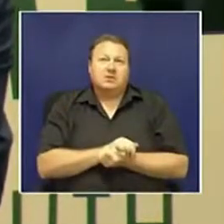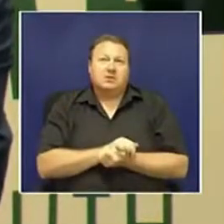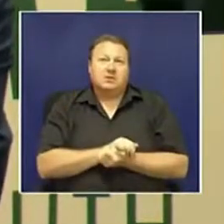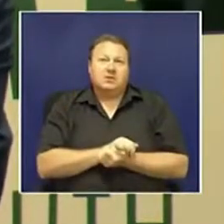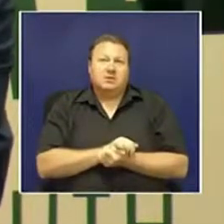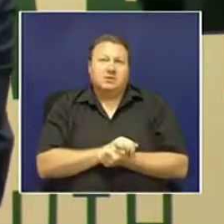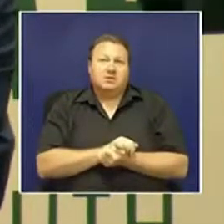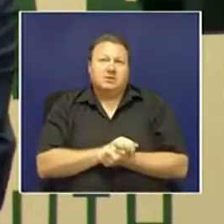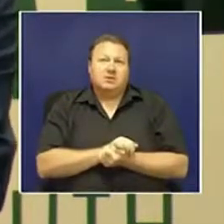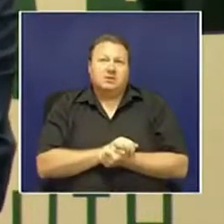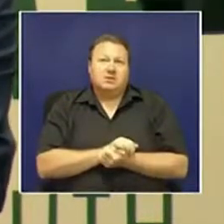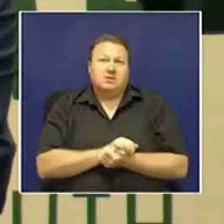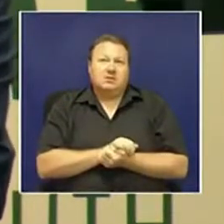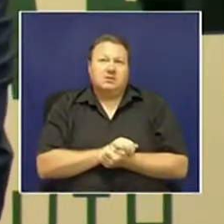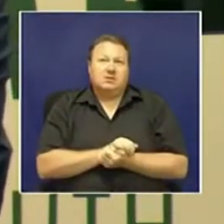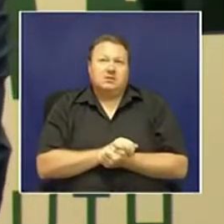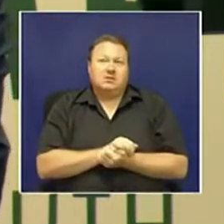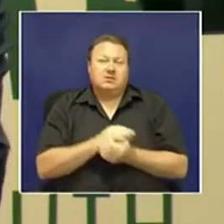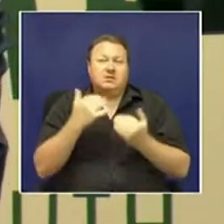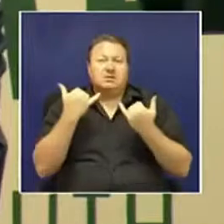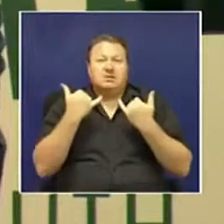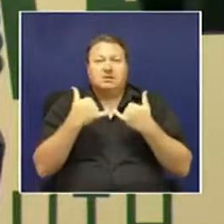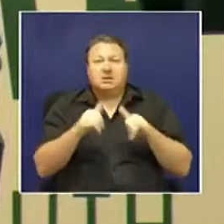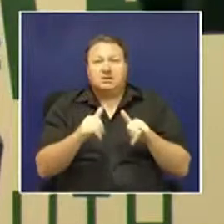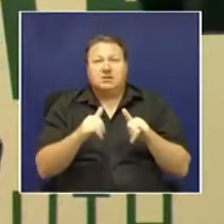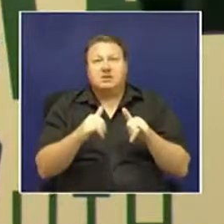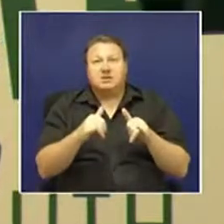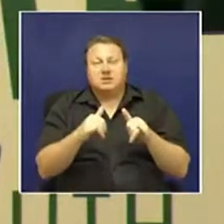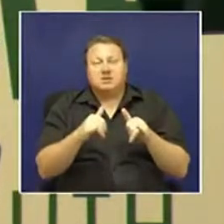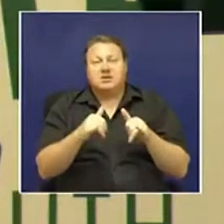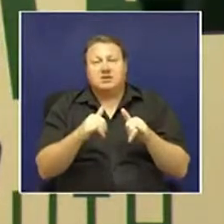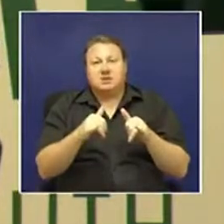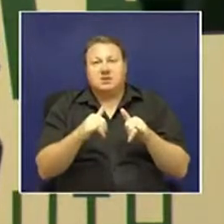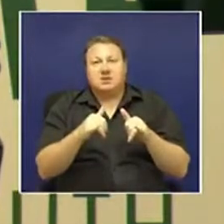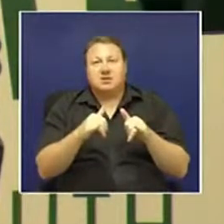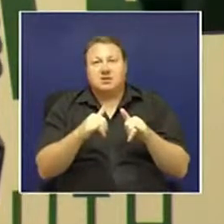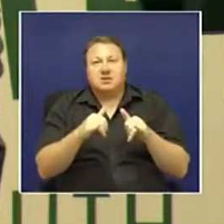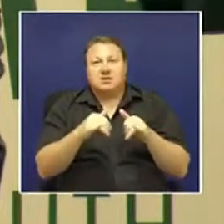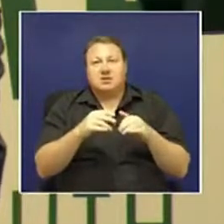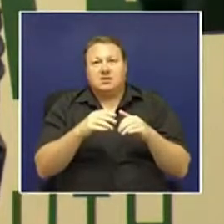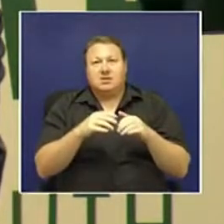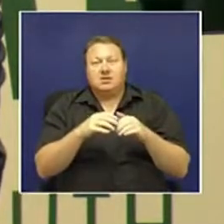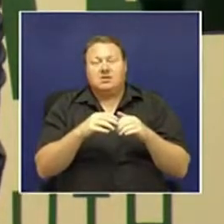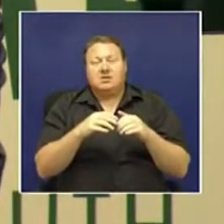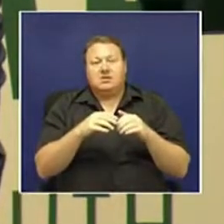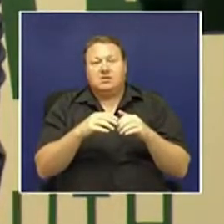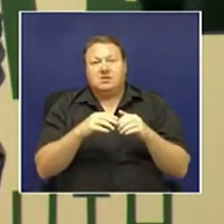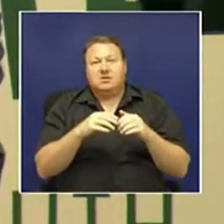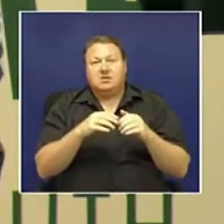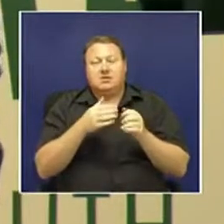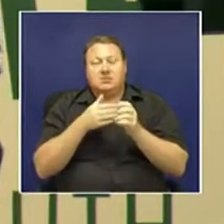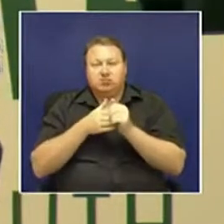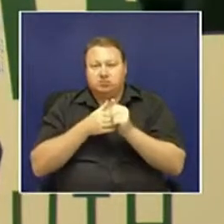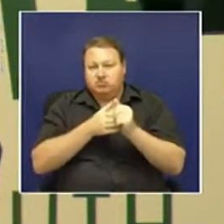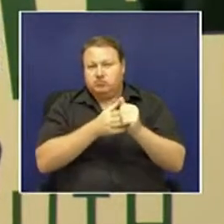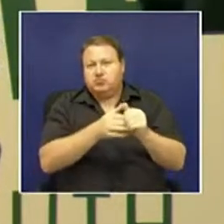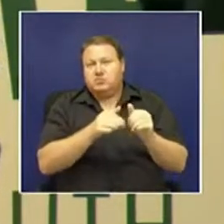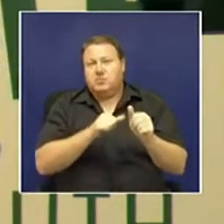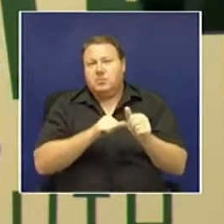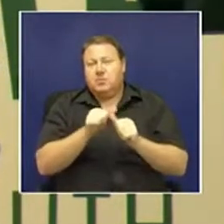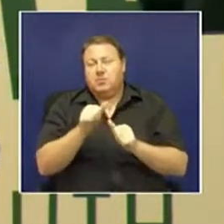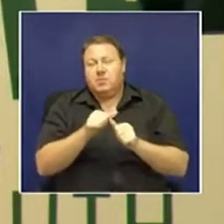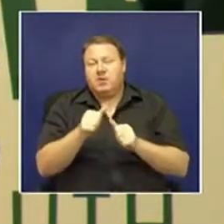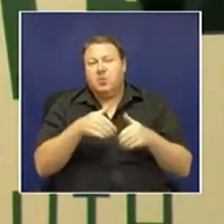directly. Yet, many municipalities are in financial and operational distress and